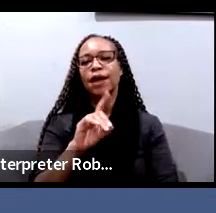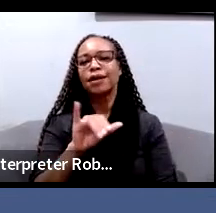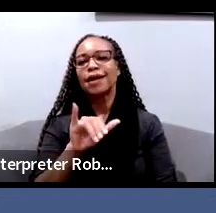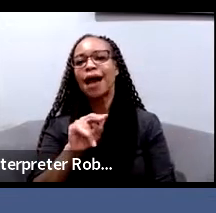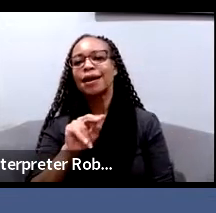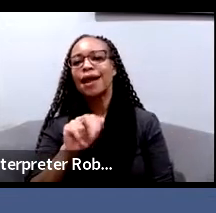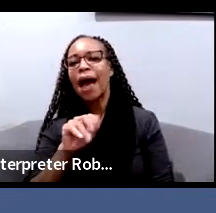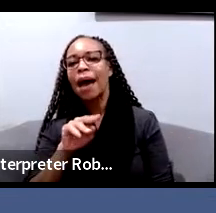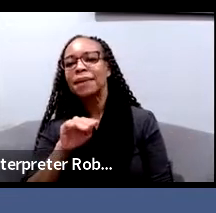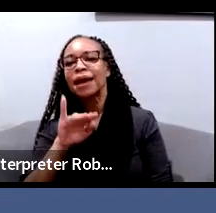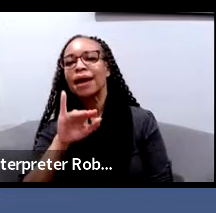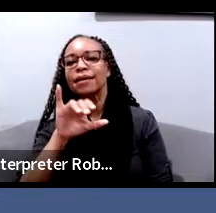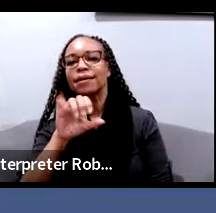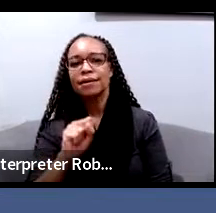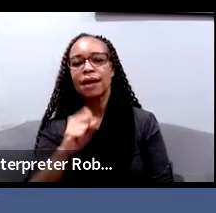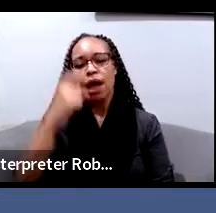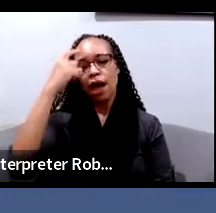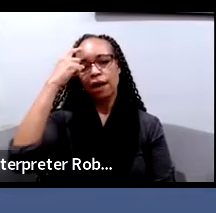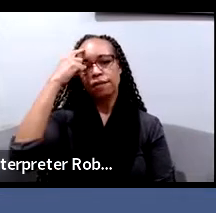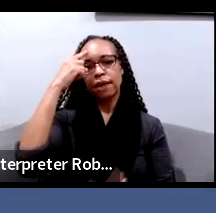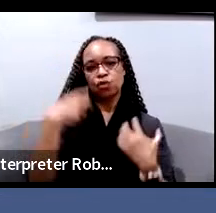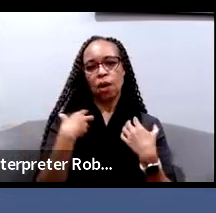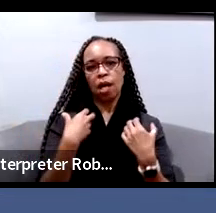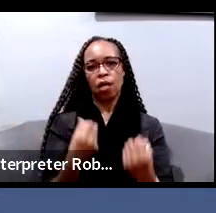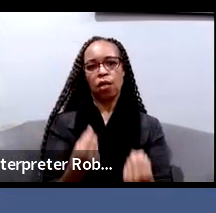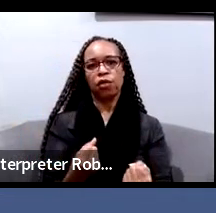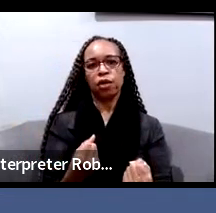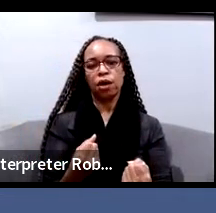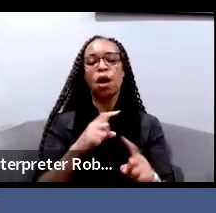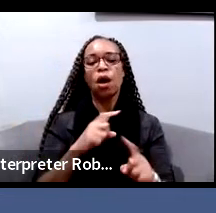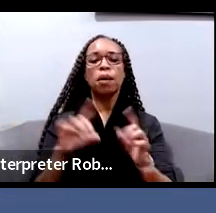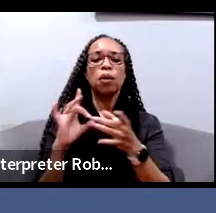nature. But with regards to